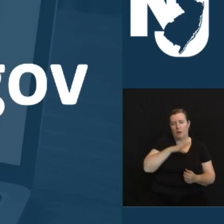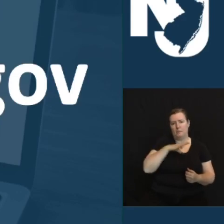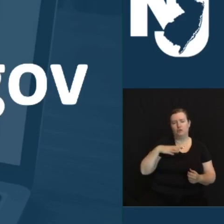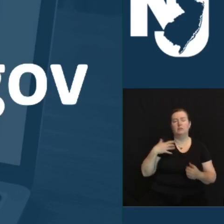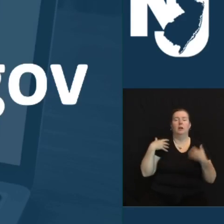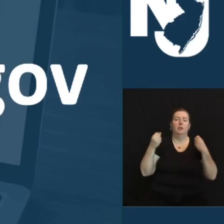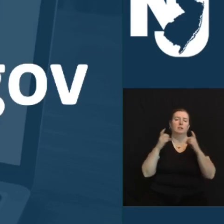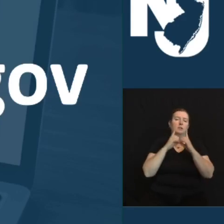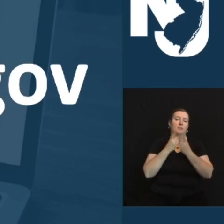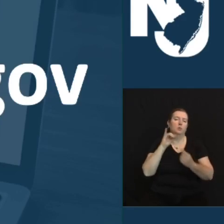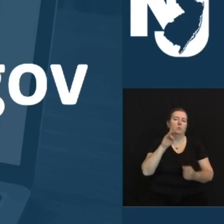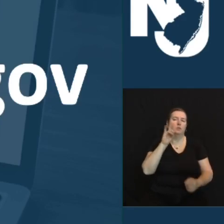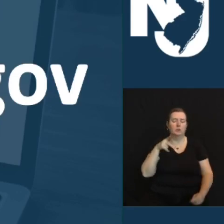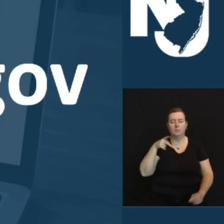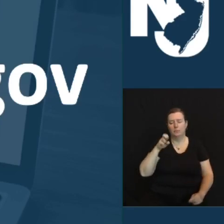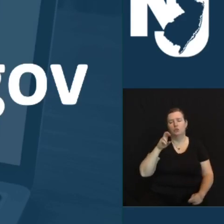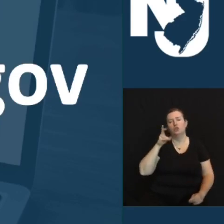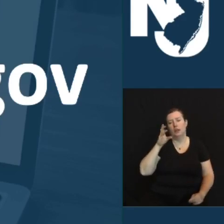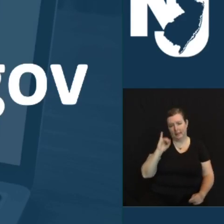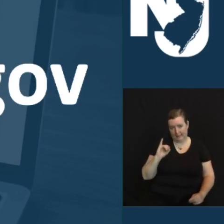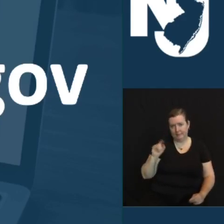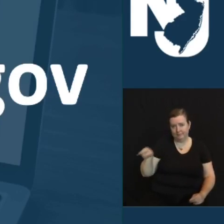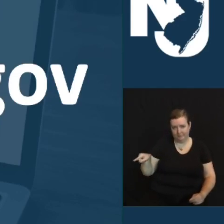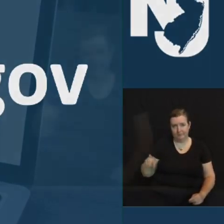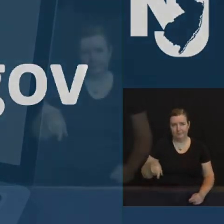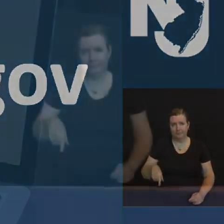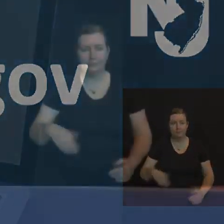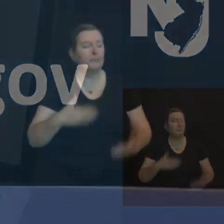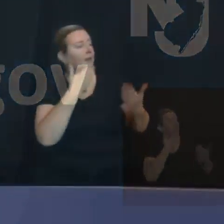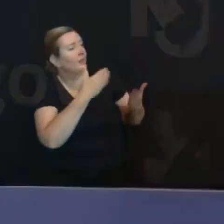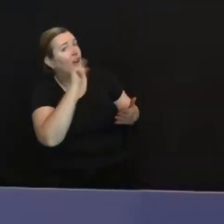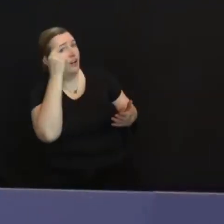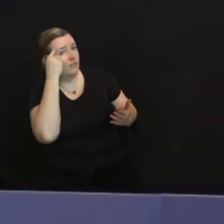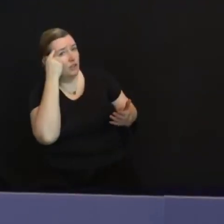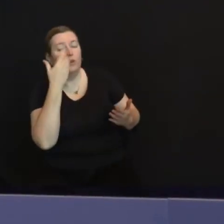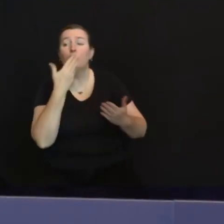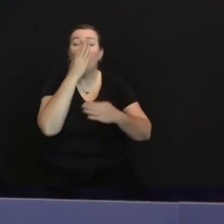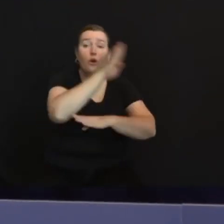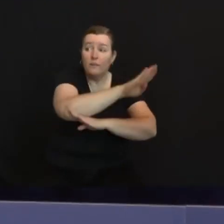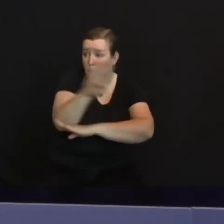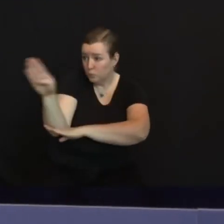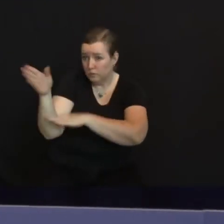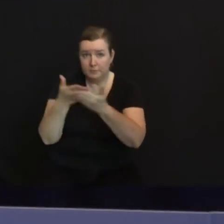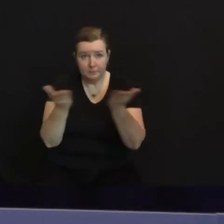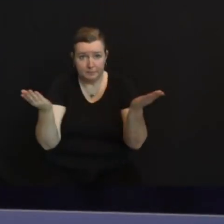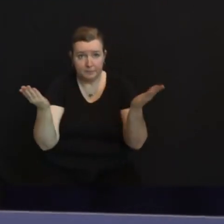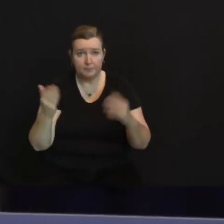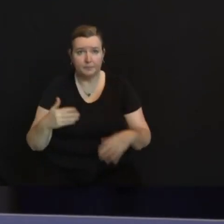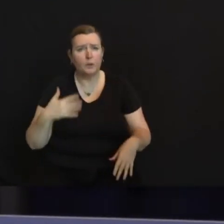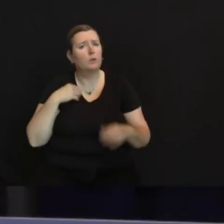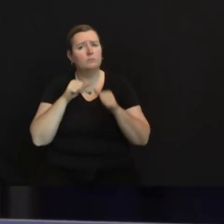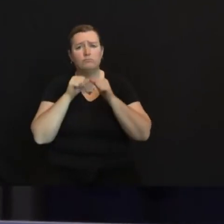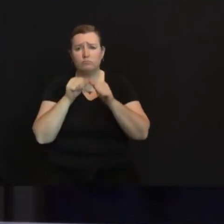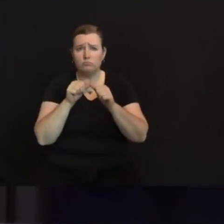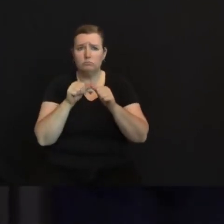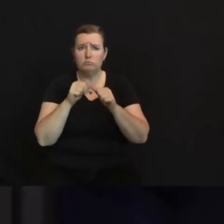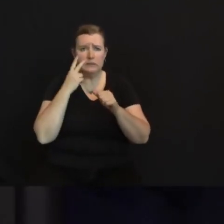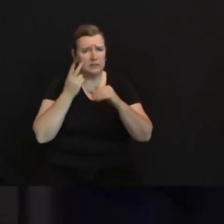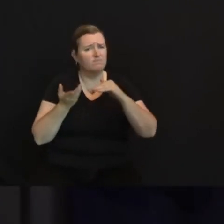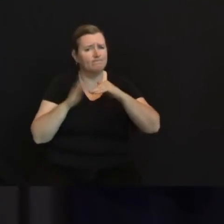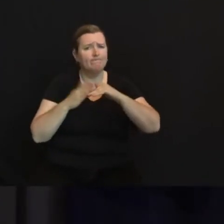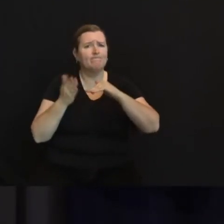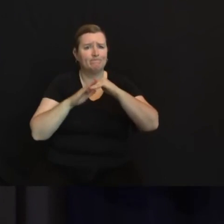Department of Health, Judy Persichilli. Thank you, Governor, and good afternoon. Well, we continue to see an increase in COVID-19 cases